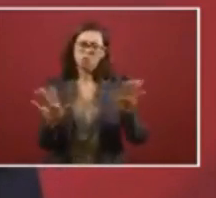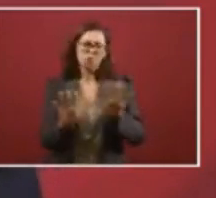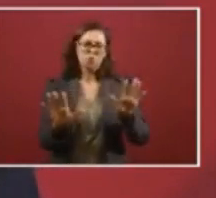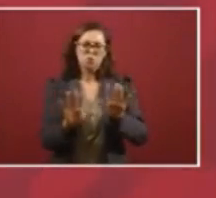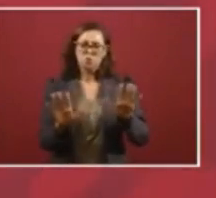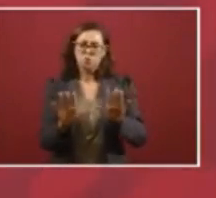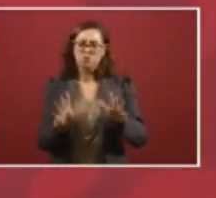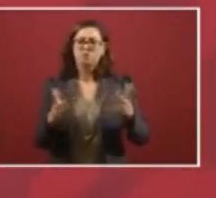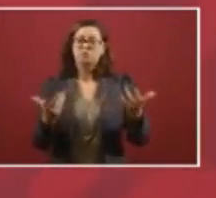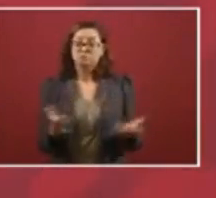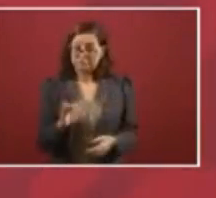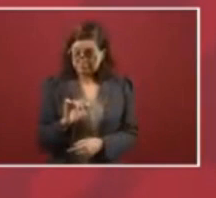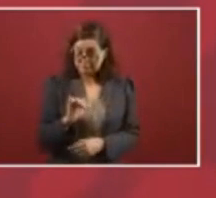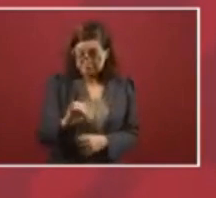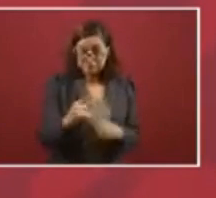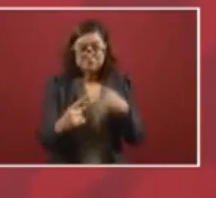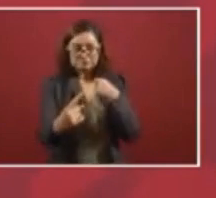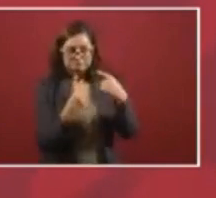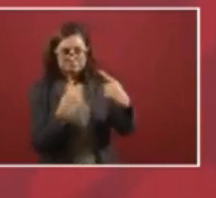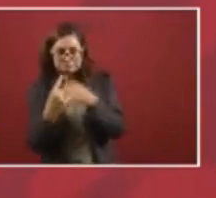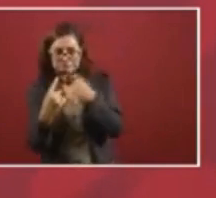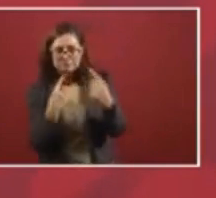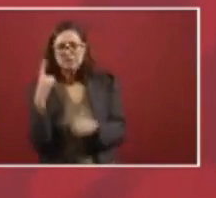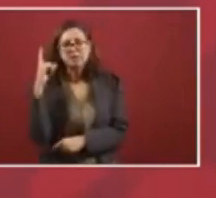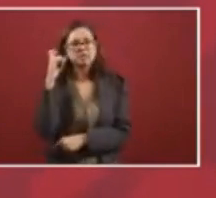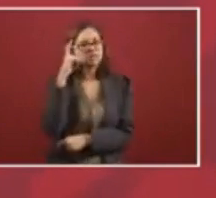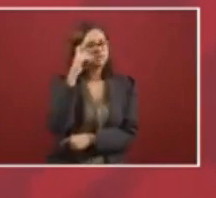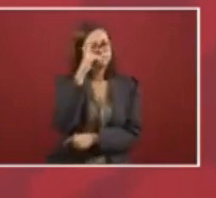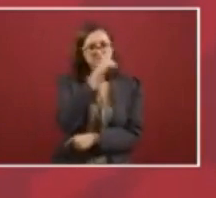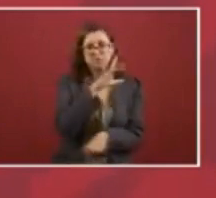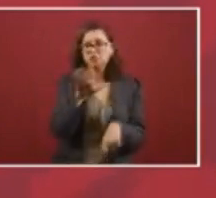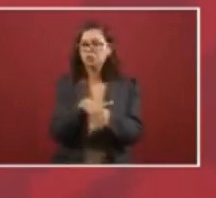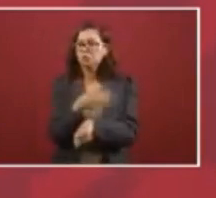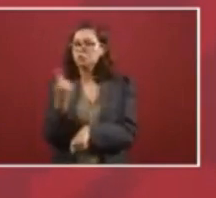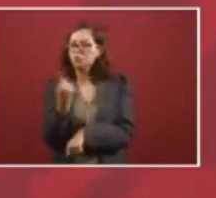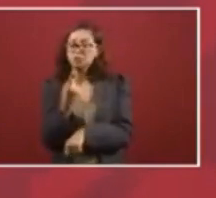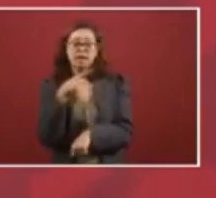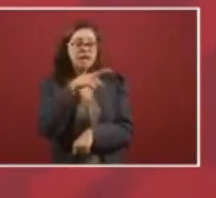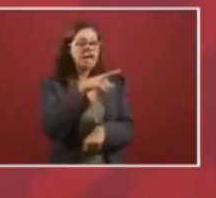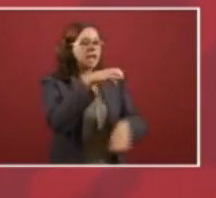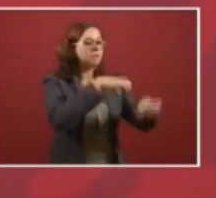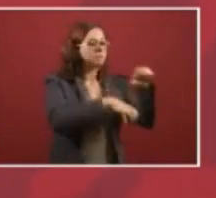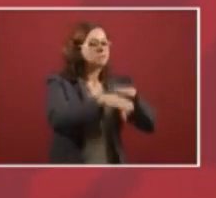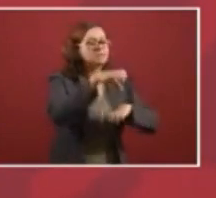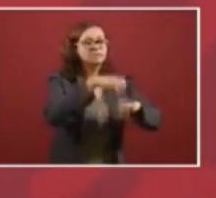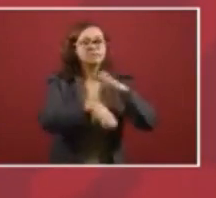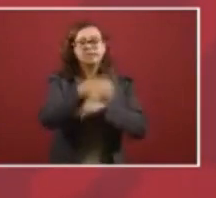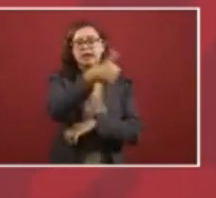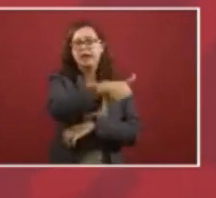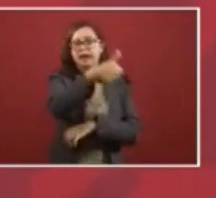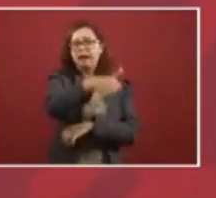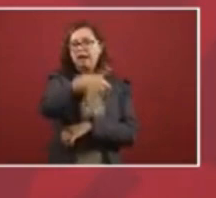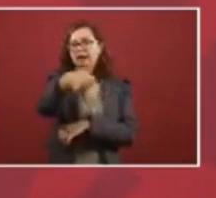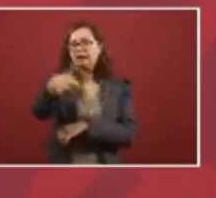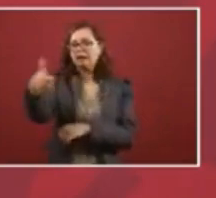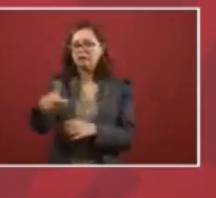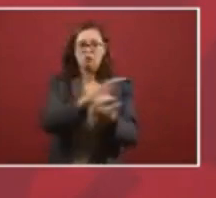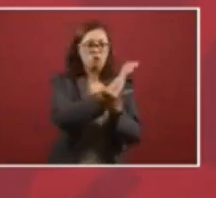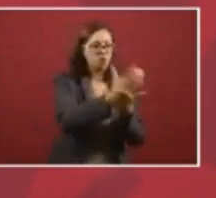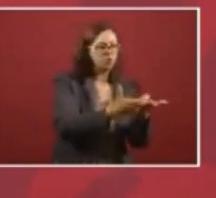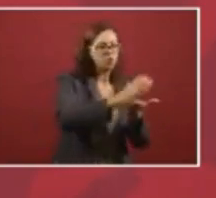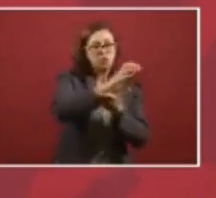discussion, they have been difficult discussions, because every one of the companies had different